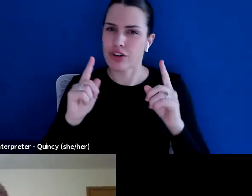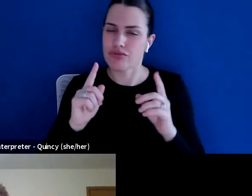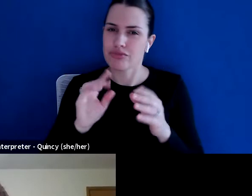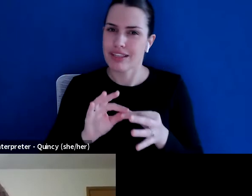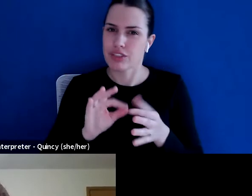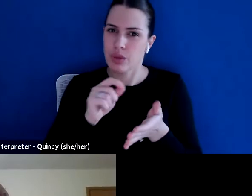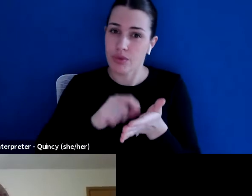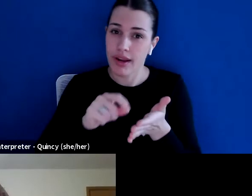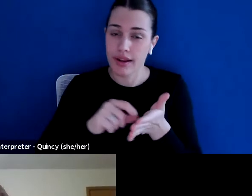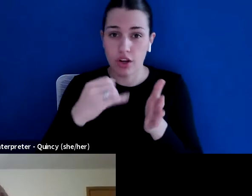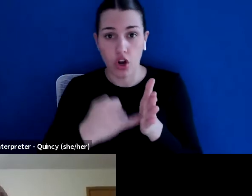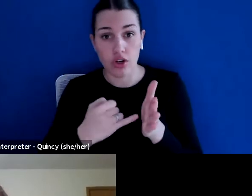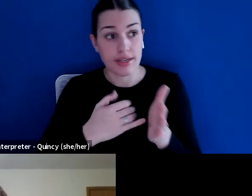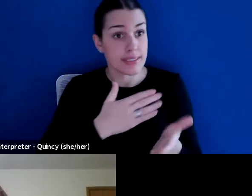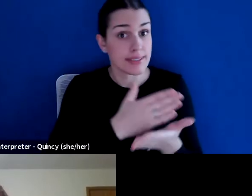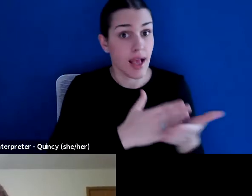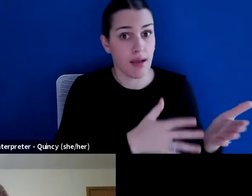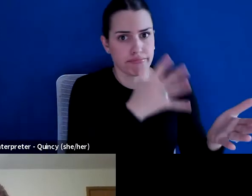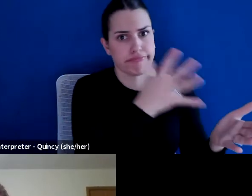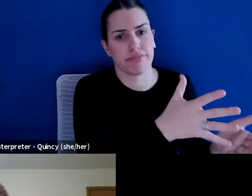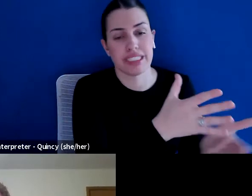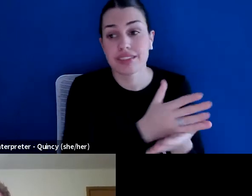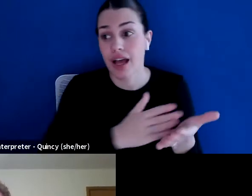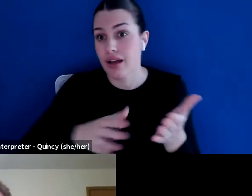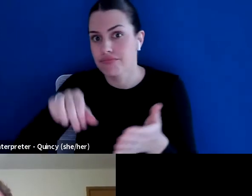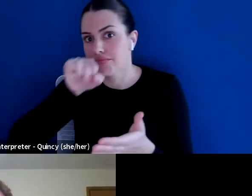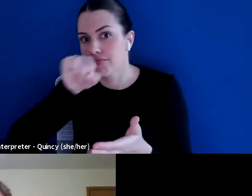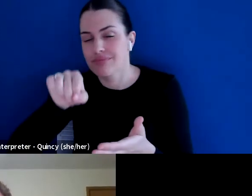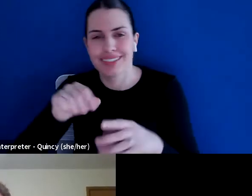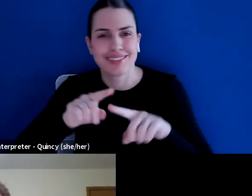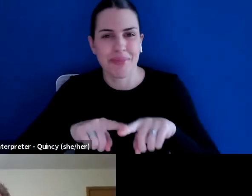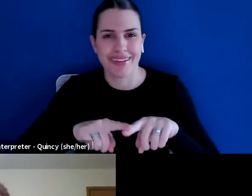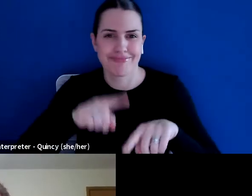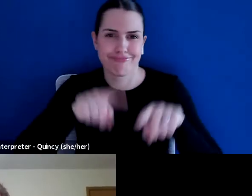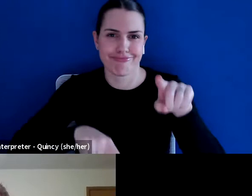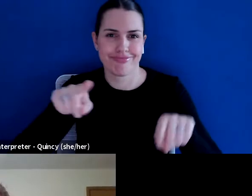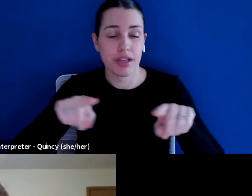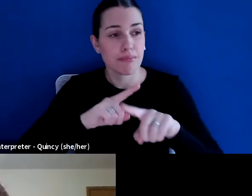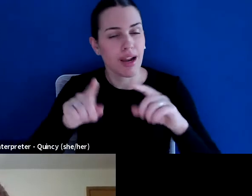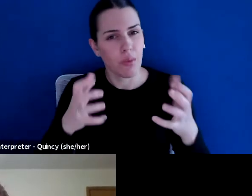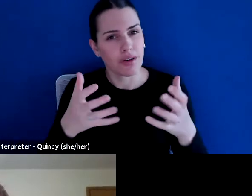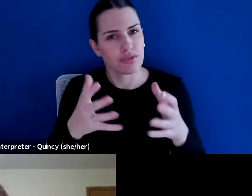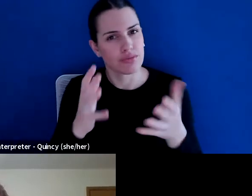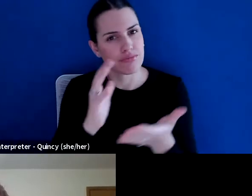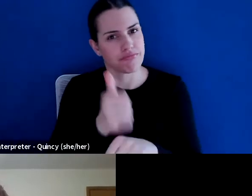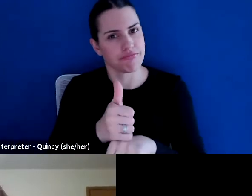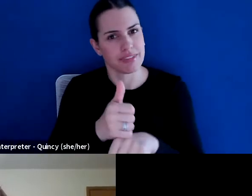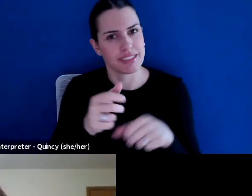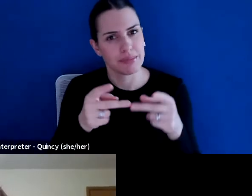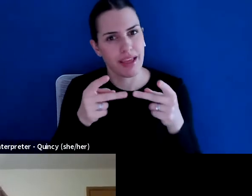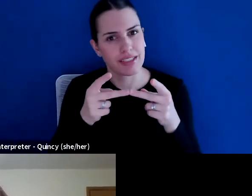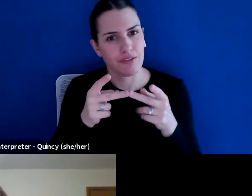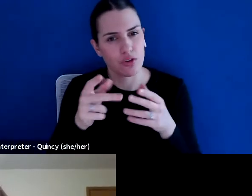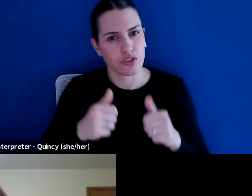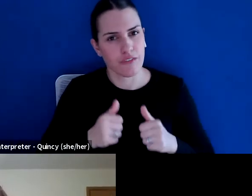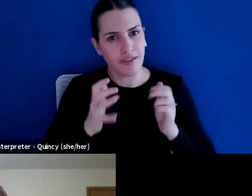art. Some hate it, some love it, just like anyone else. But I wanted to create that space for survivors who find art and writing